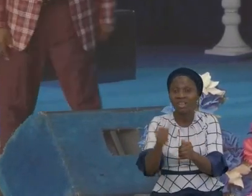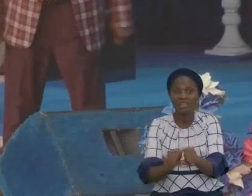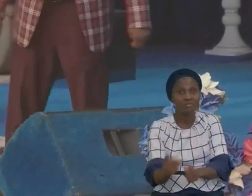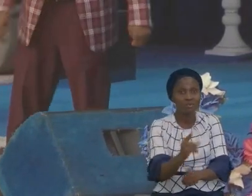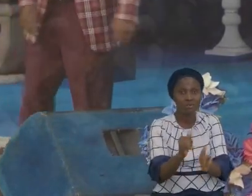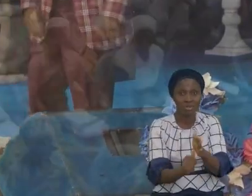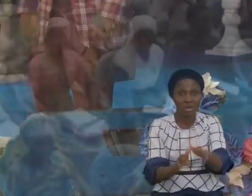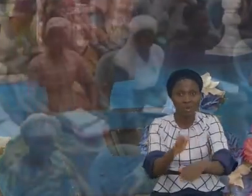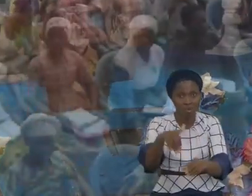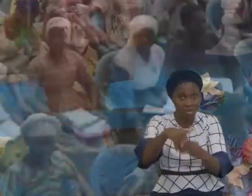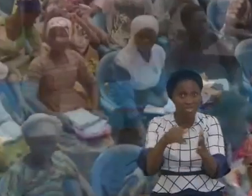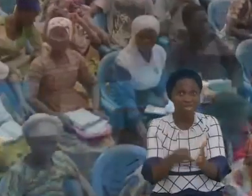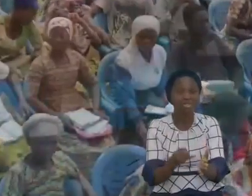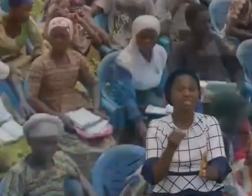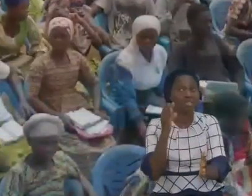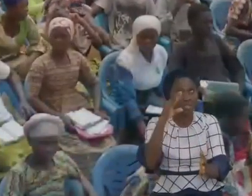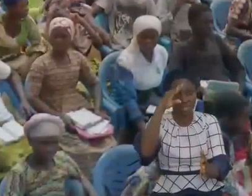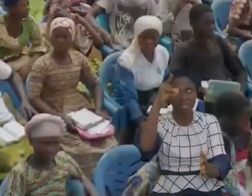higher.